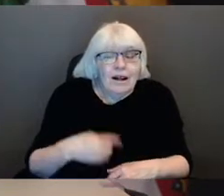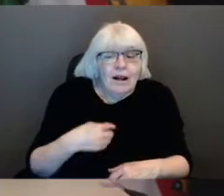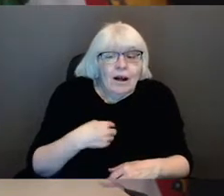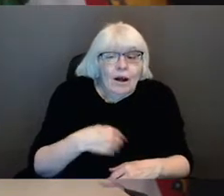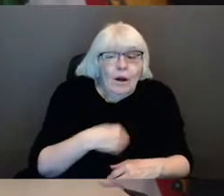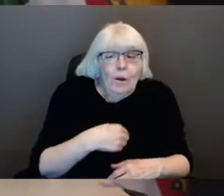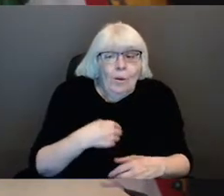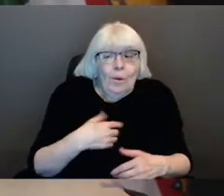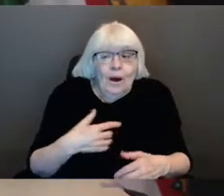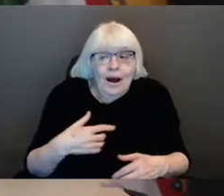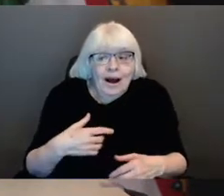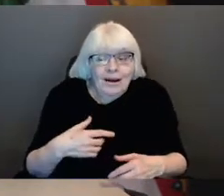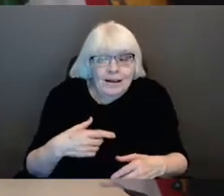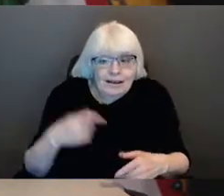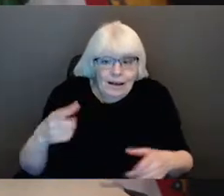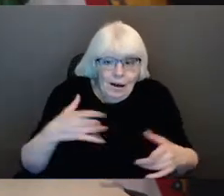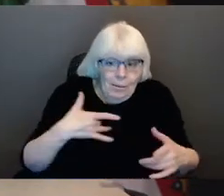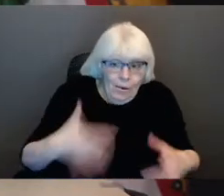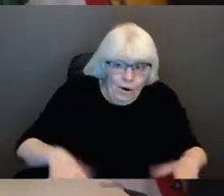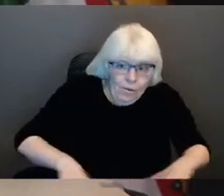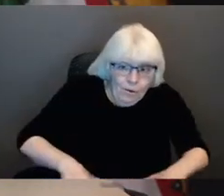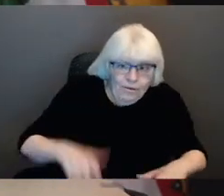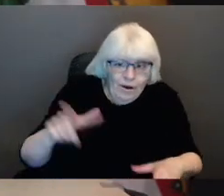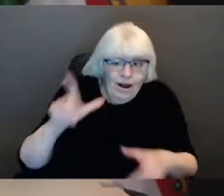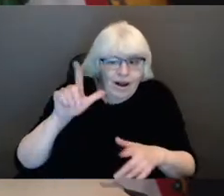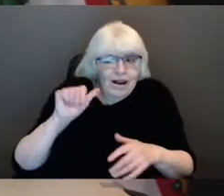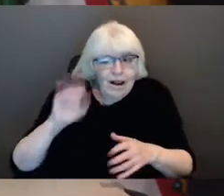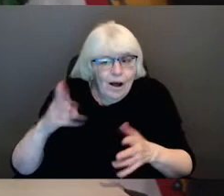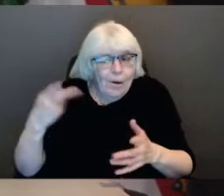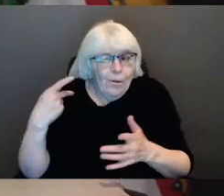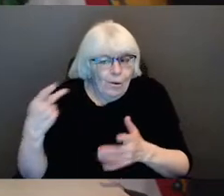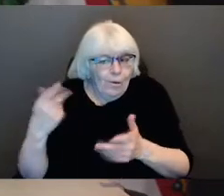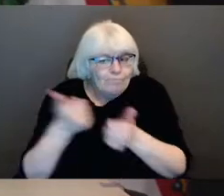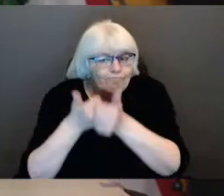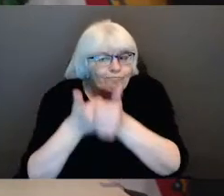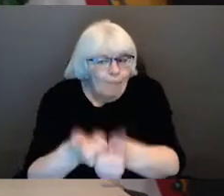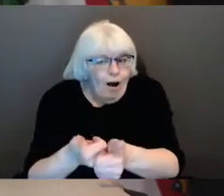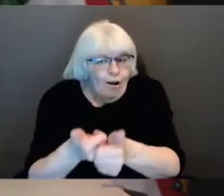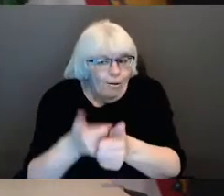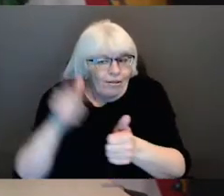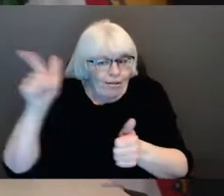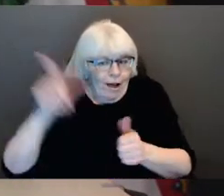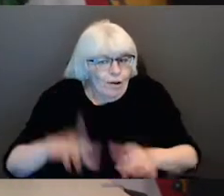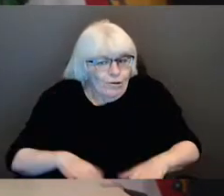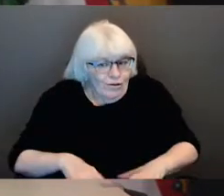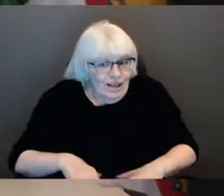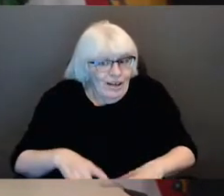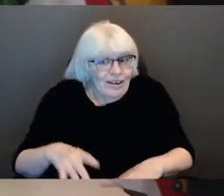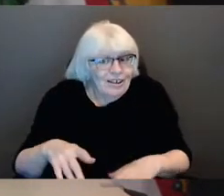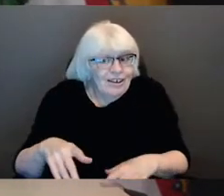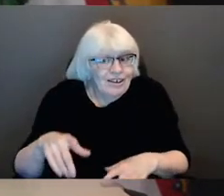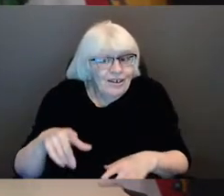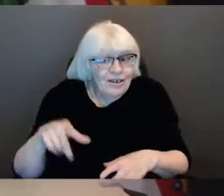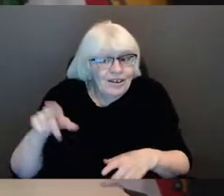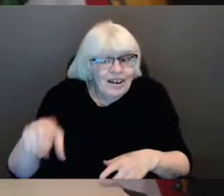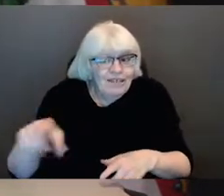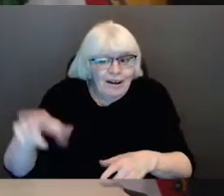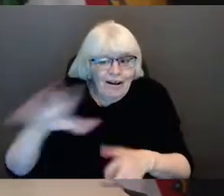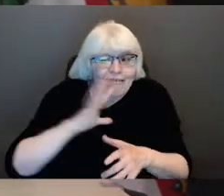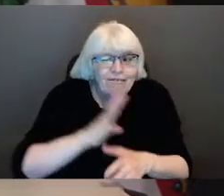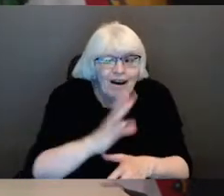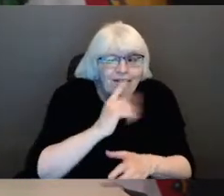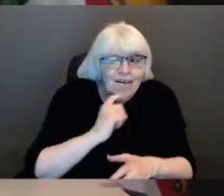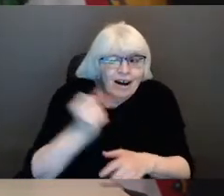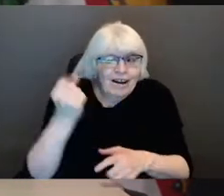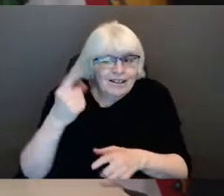And now Newfoundland and Labrador is 10 points ahead of us on the 5 to 11. And both Dr. Morrison and I take that a little bit personally. So we